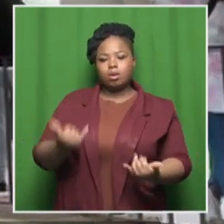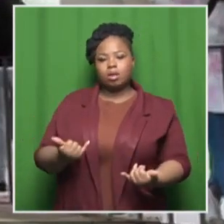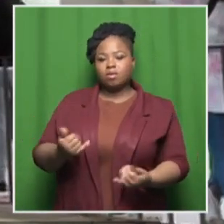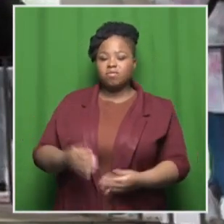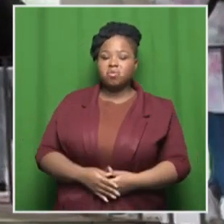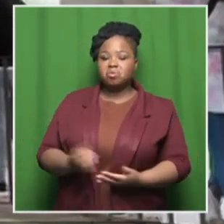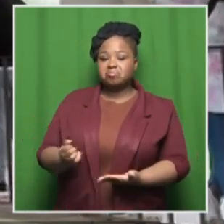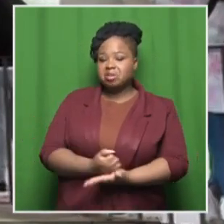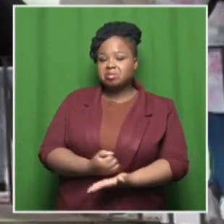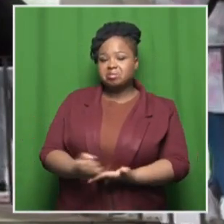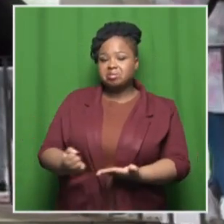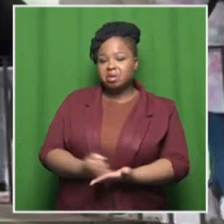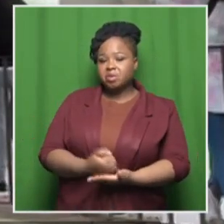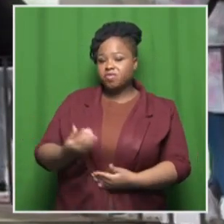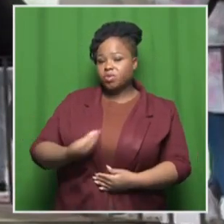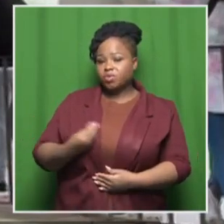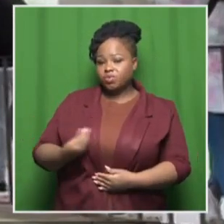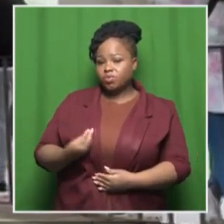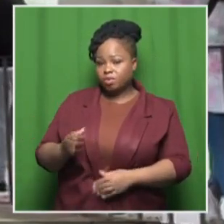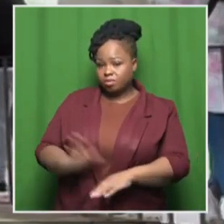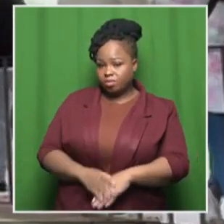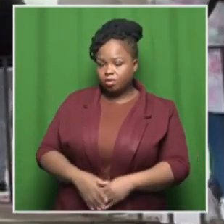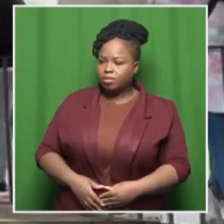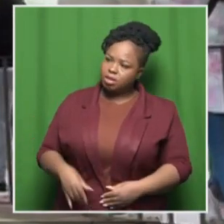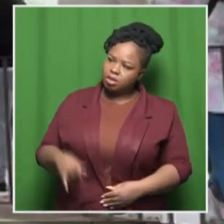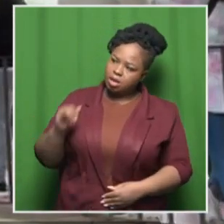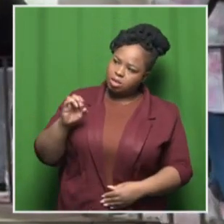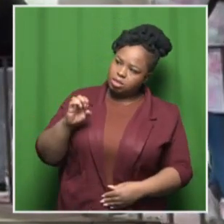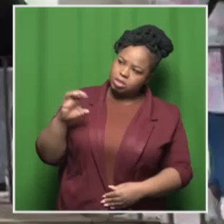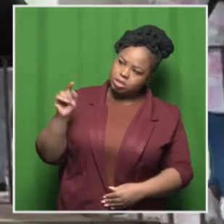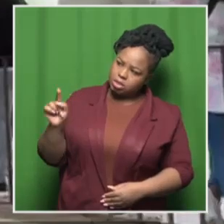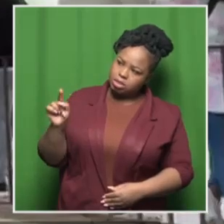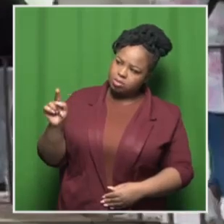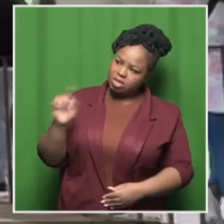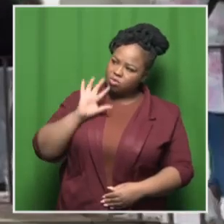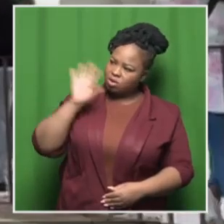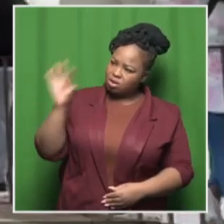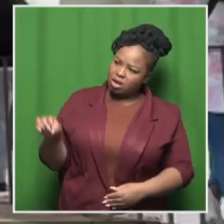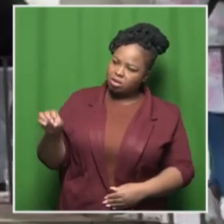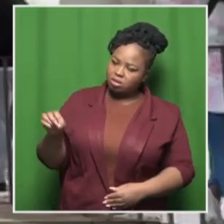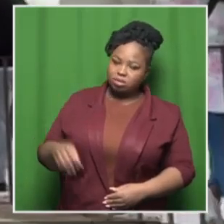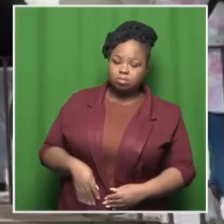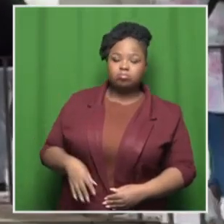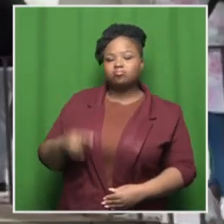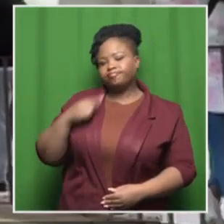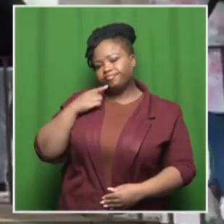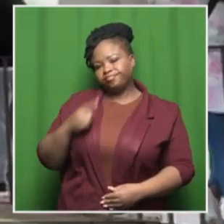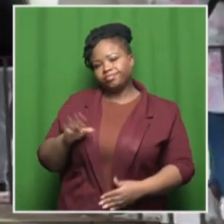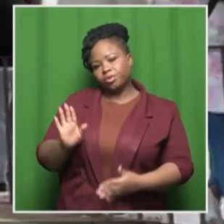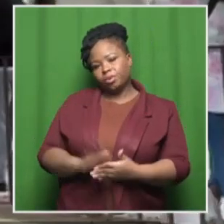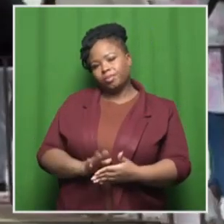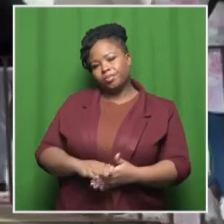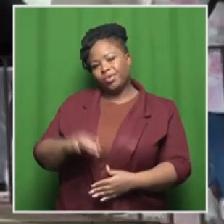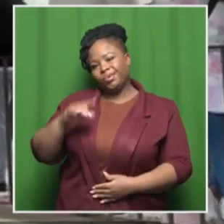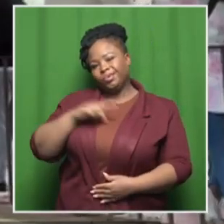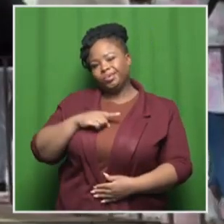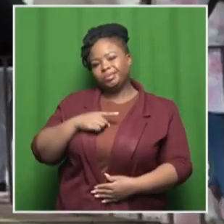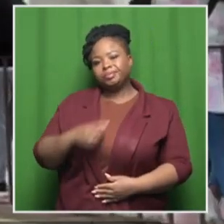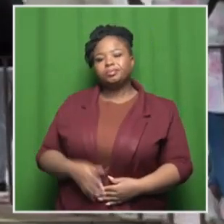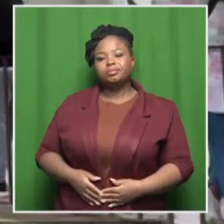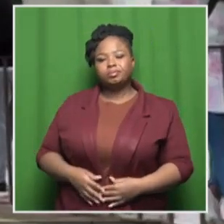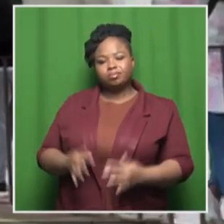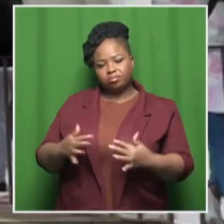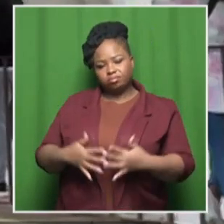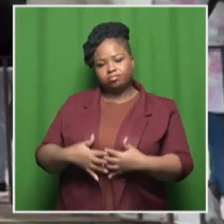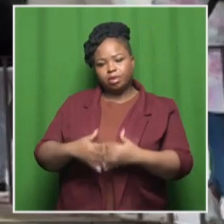registered voters. And when we asked the Independent Electoral Commission, they said that this is mainly youth, which might be forming